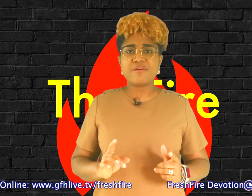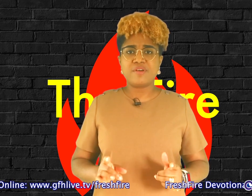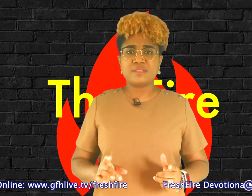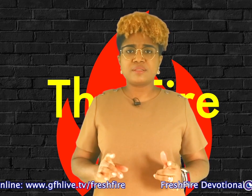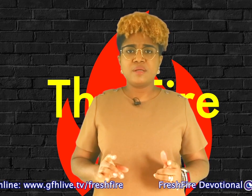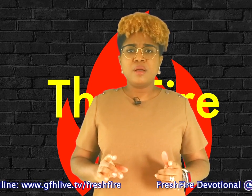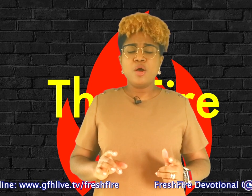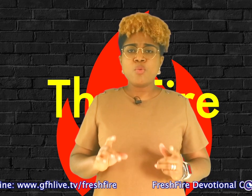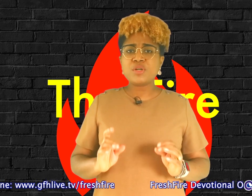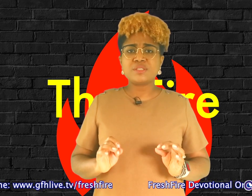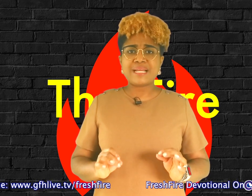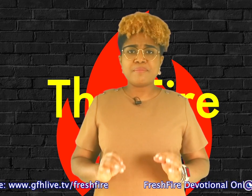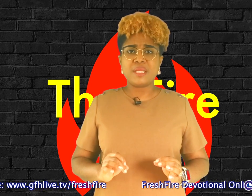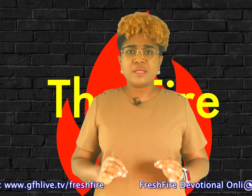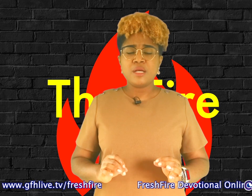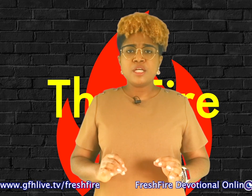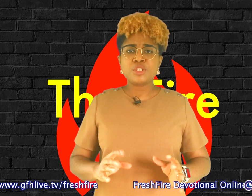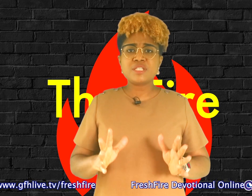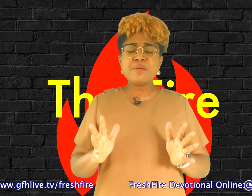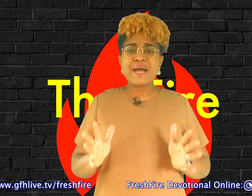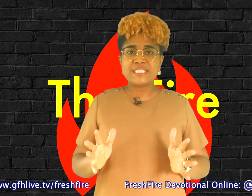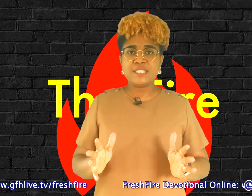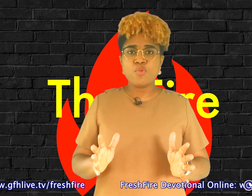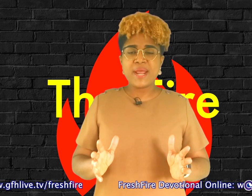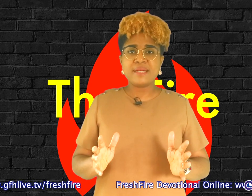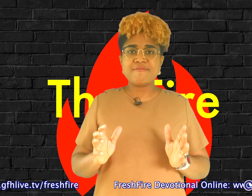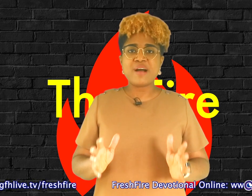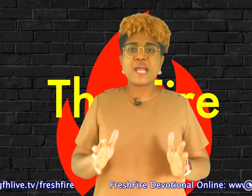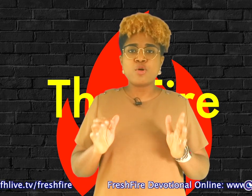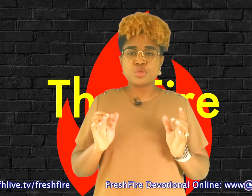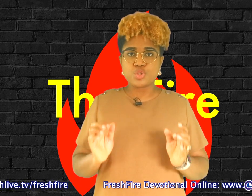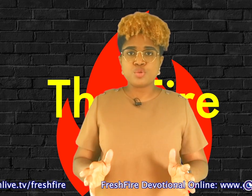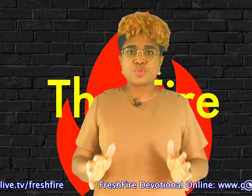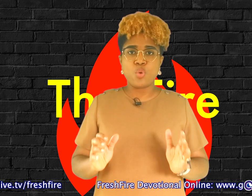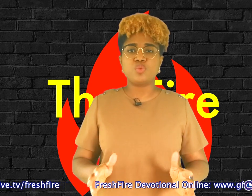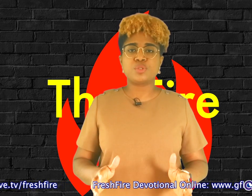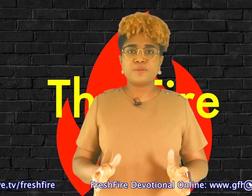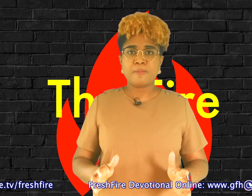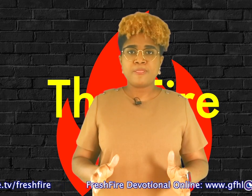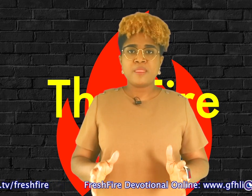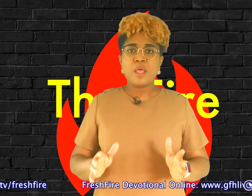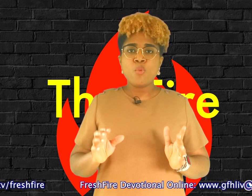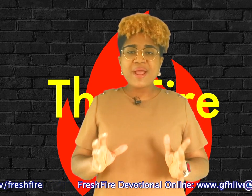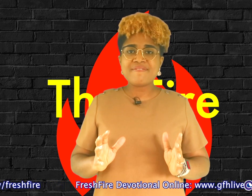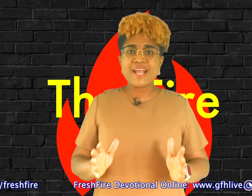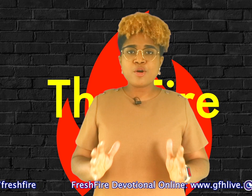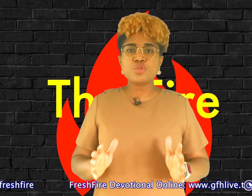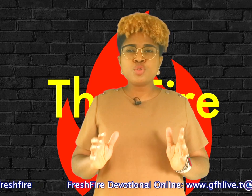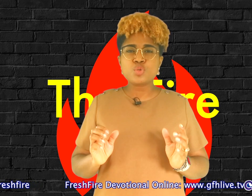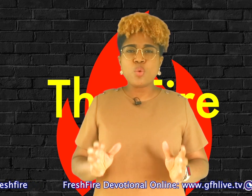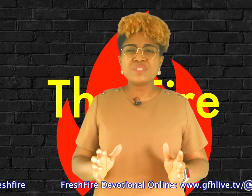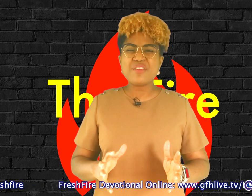the sacrifice. What does that mean? Just imagine when fire consumes gold. When